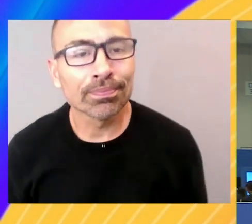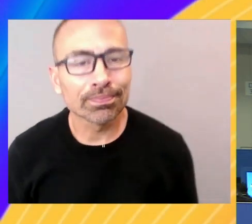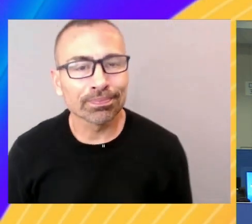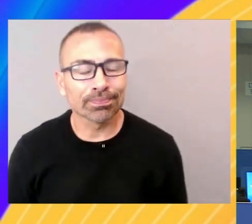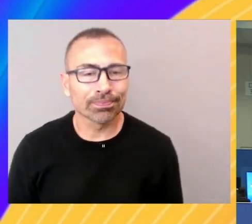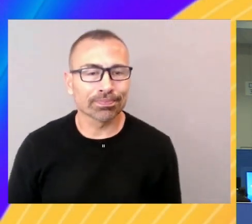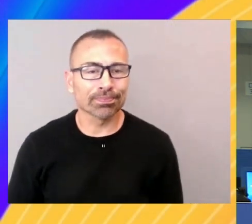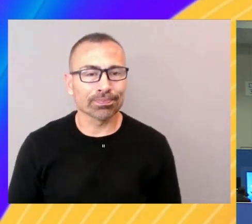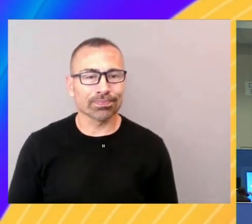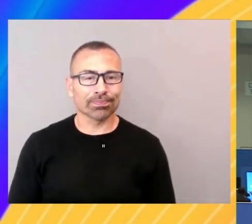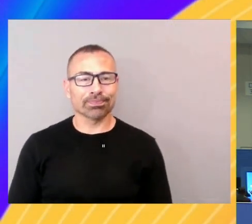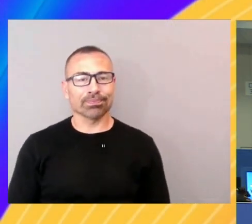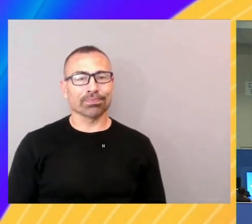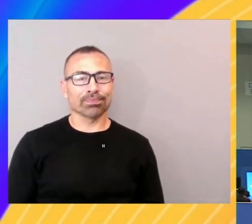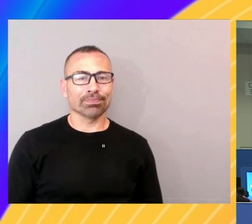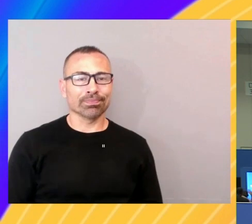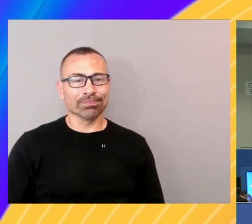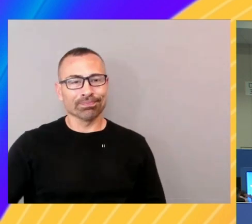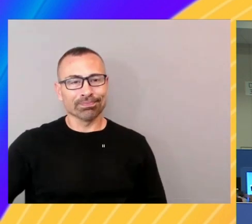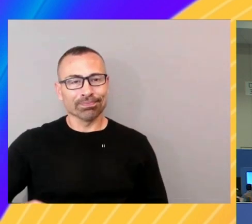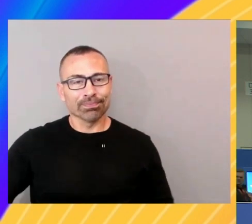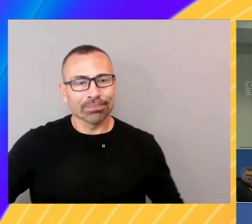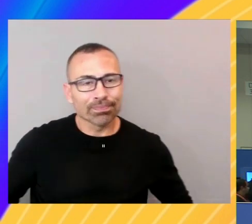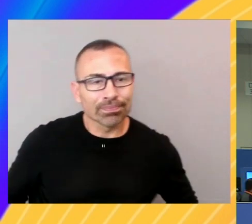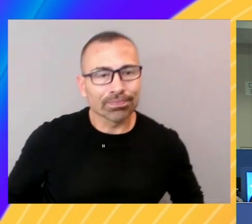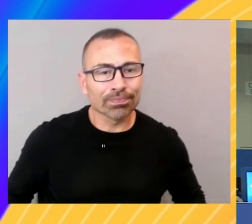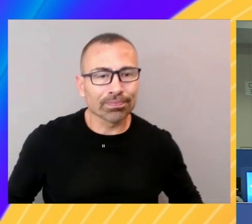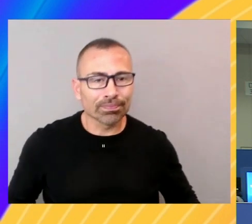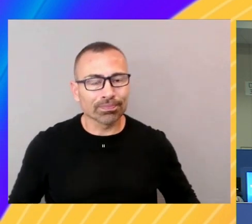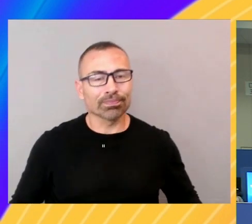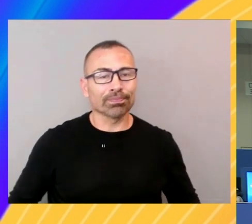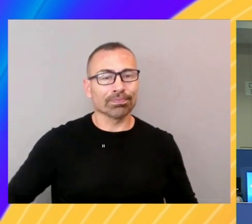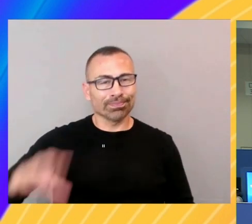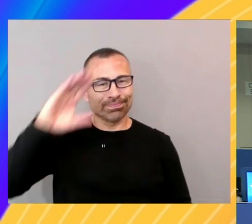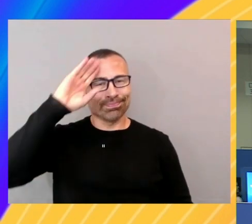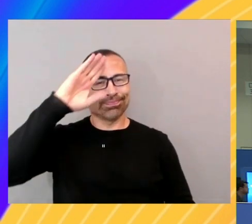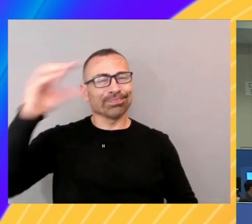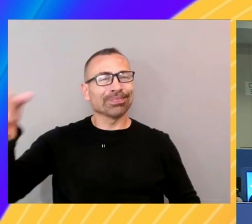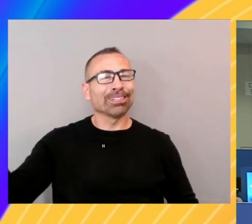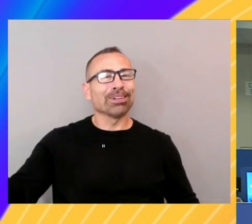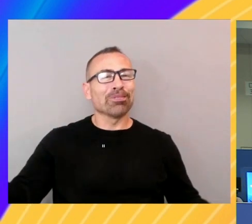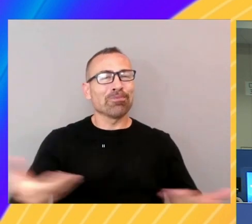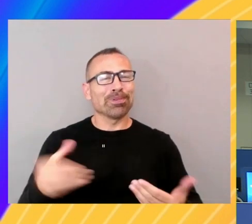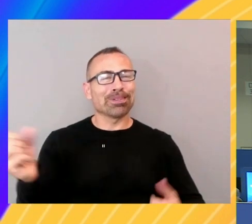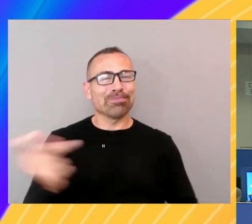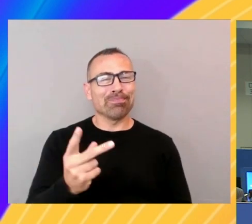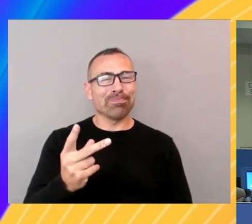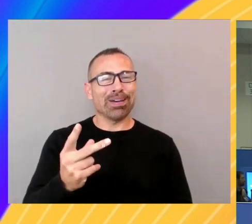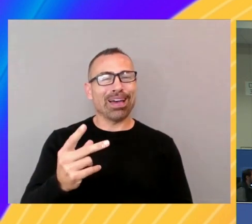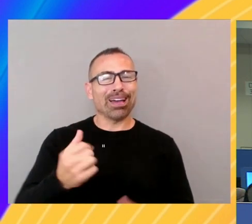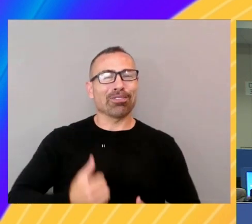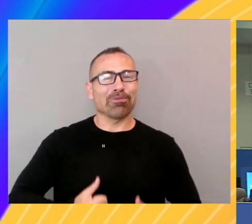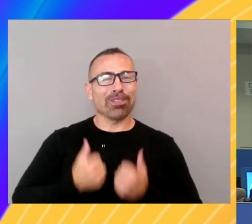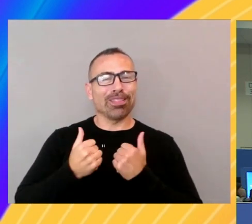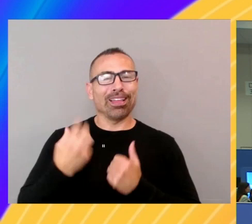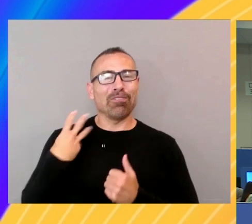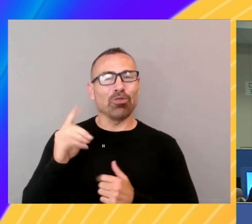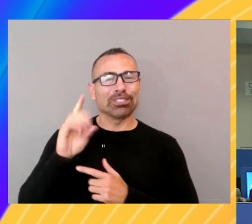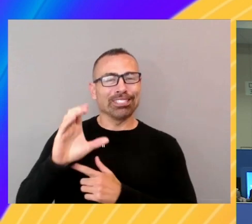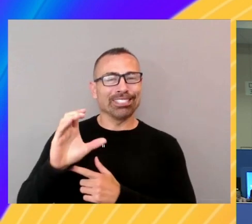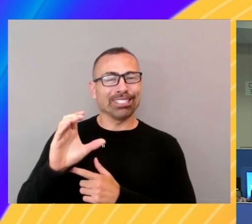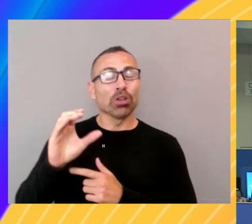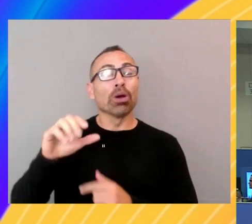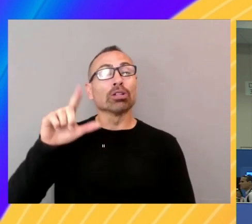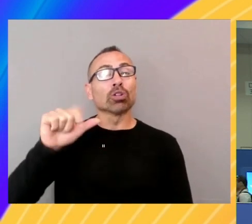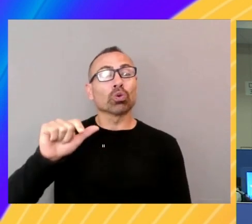to another segment of AWS On Air live from Washington, D.C. We're at the 2023 AWS